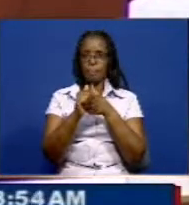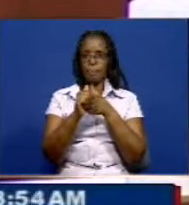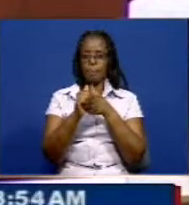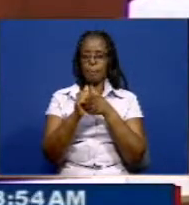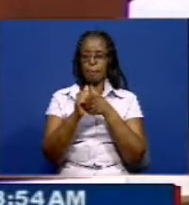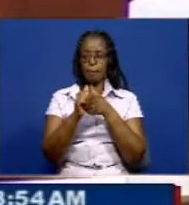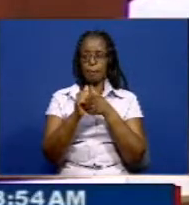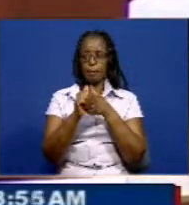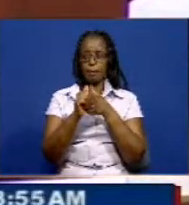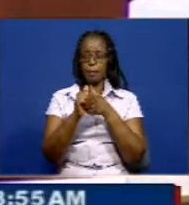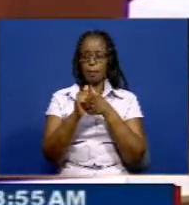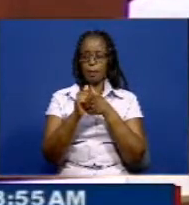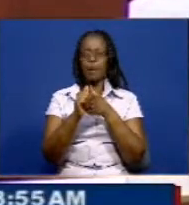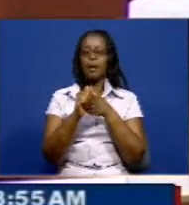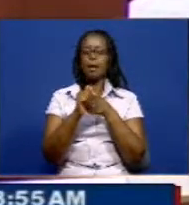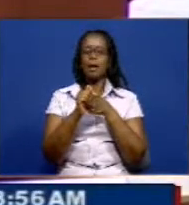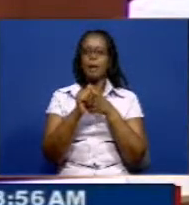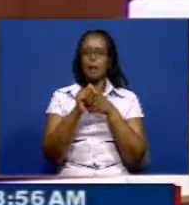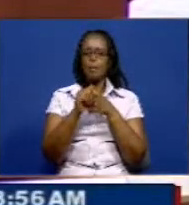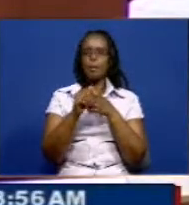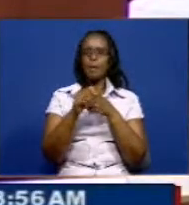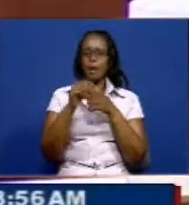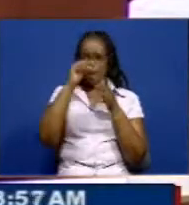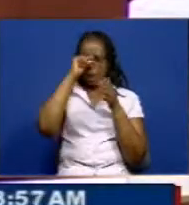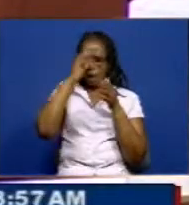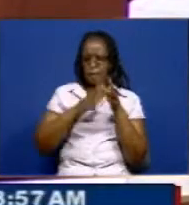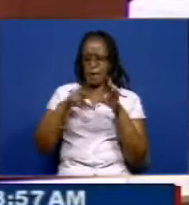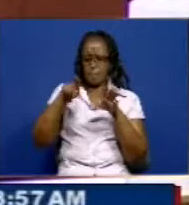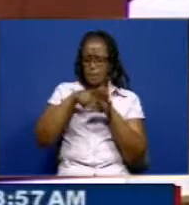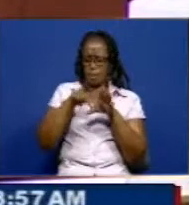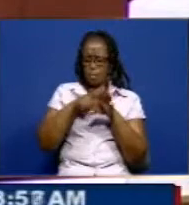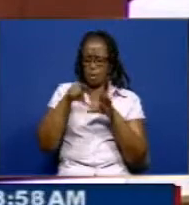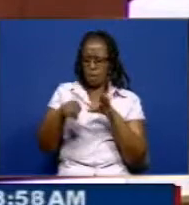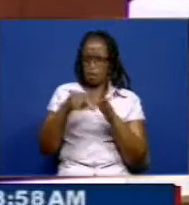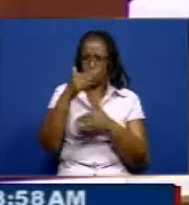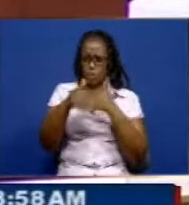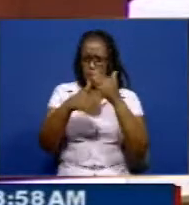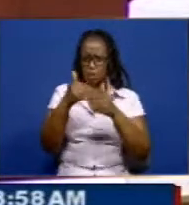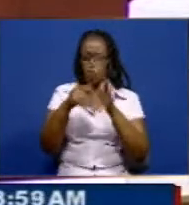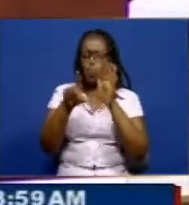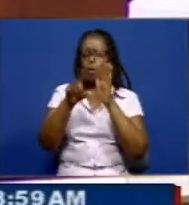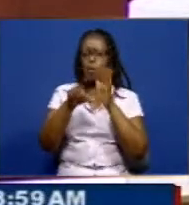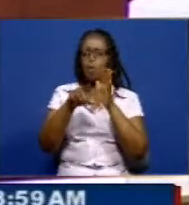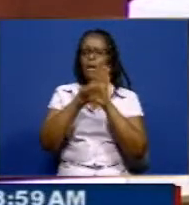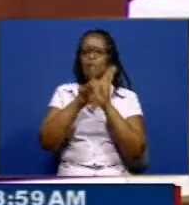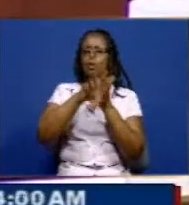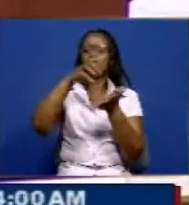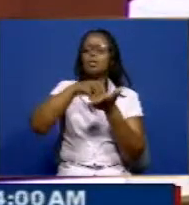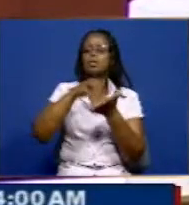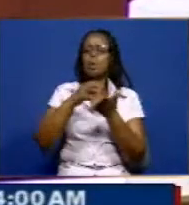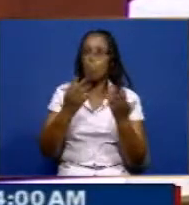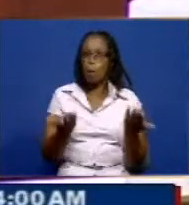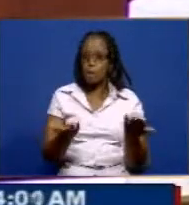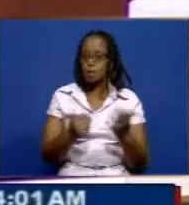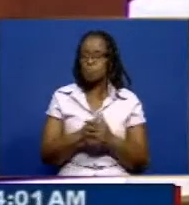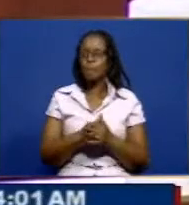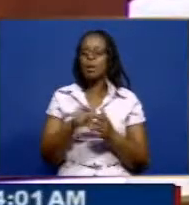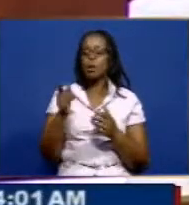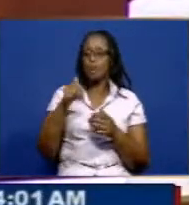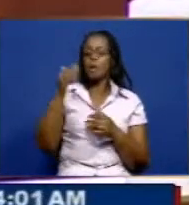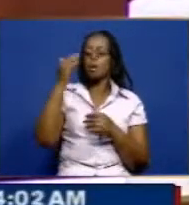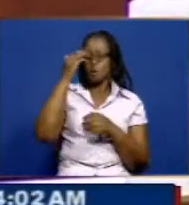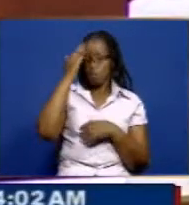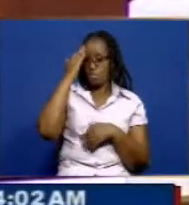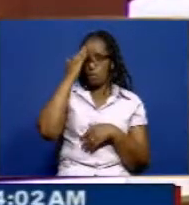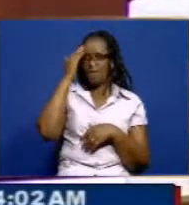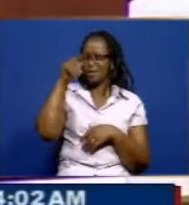juridic legal status of the governor's participation in these proceedings, because we note that he is not one of the witnesses.